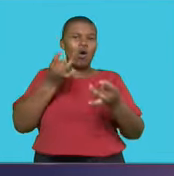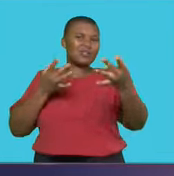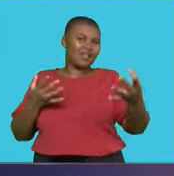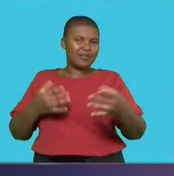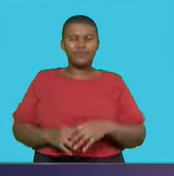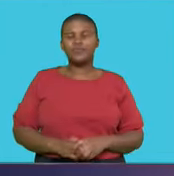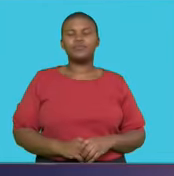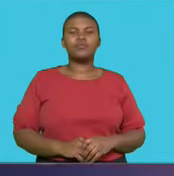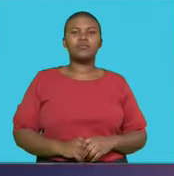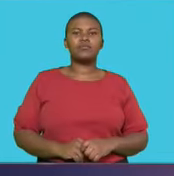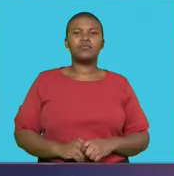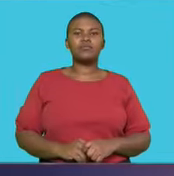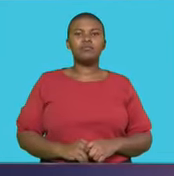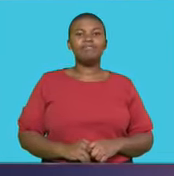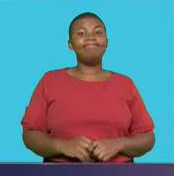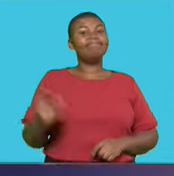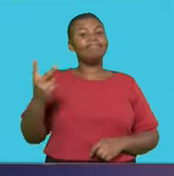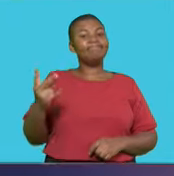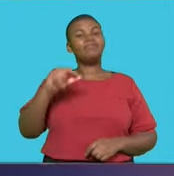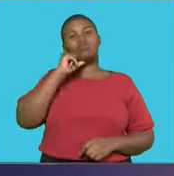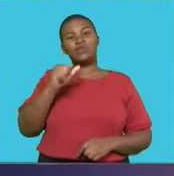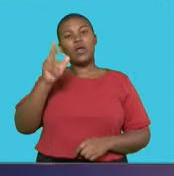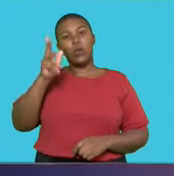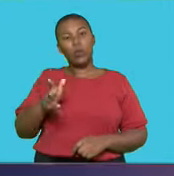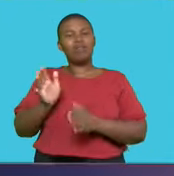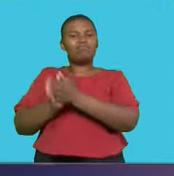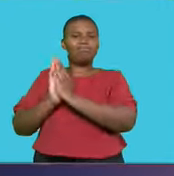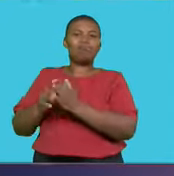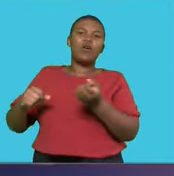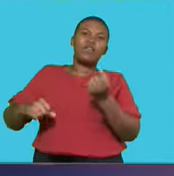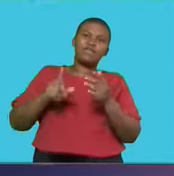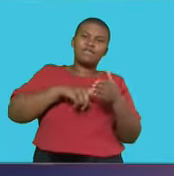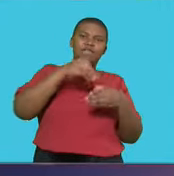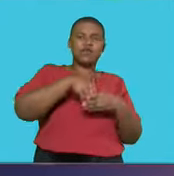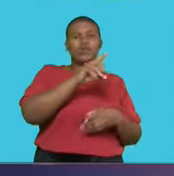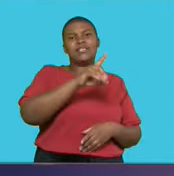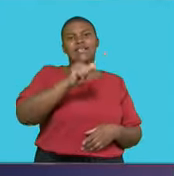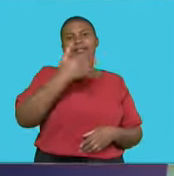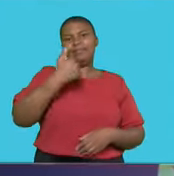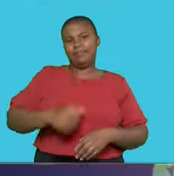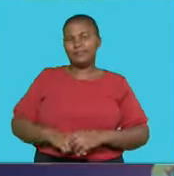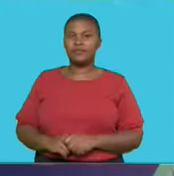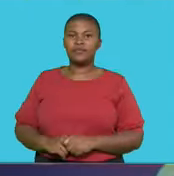amalungu awo ukuba avotele iqembu i-DA njengoba ke wona ezobe engekho kulolu khetho lwanonyaka.